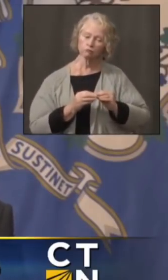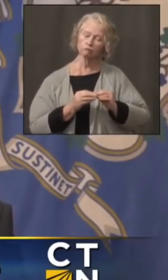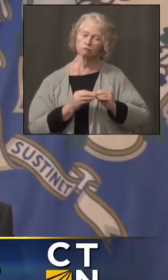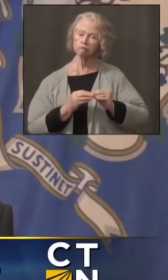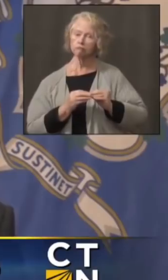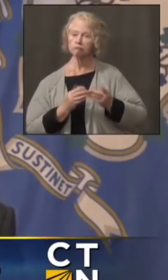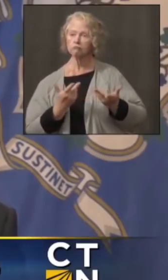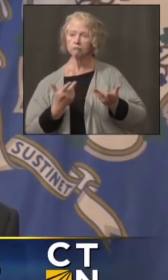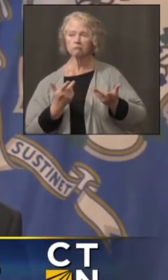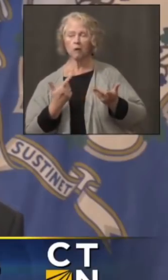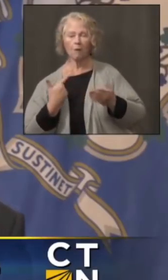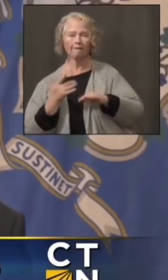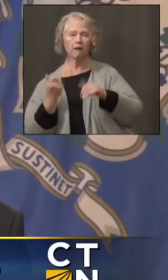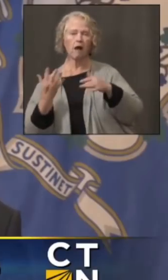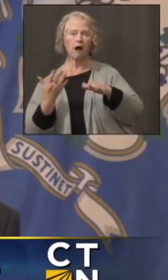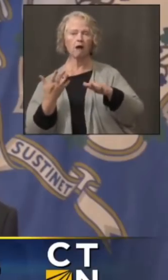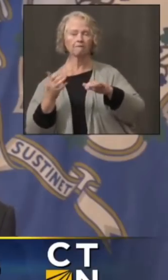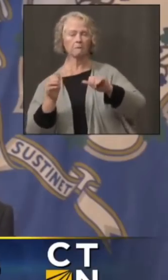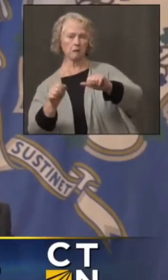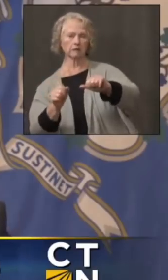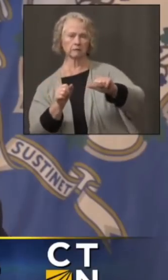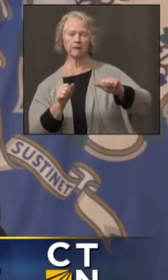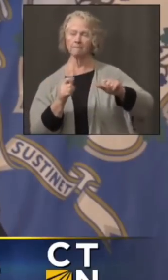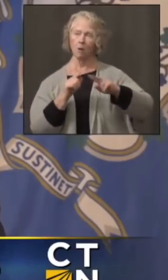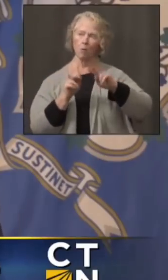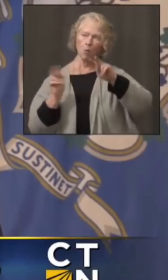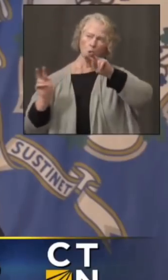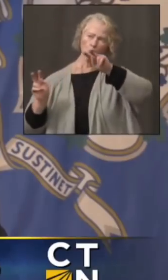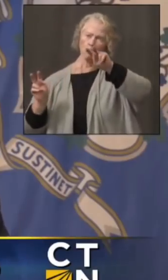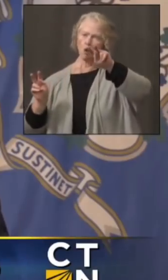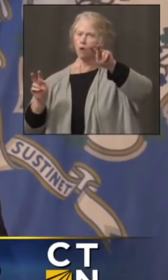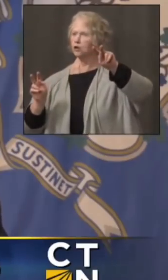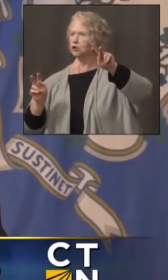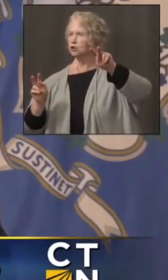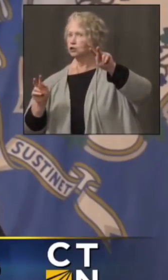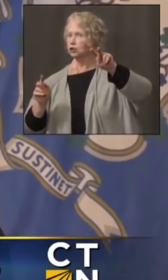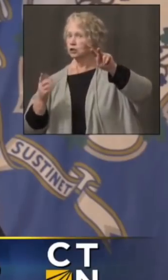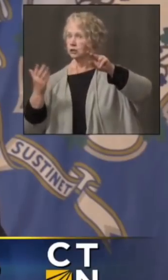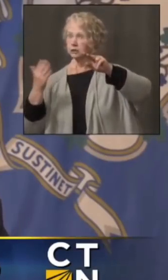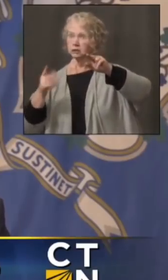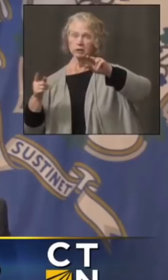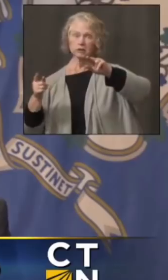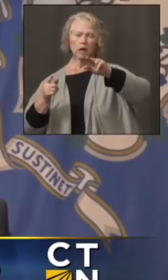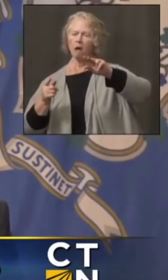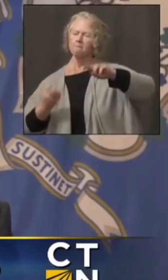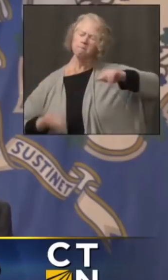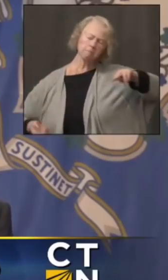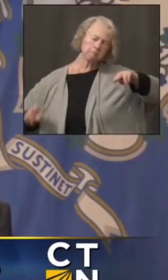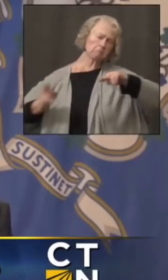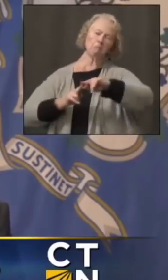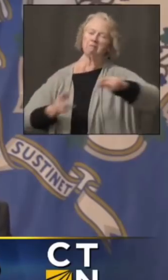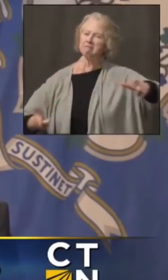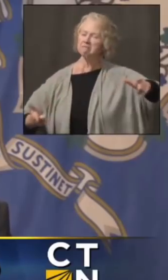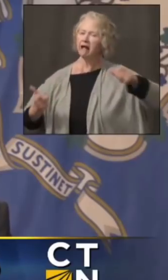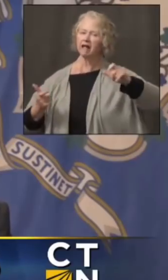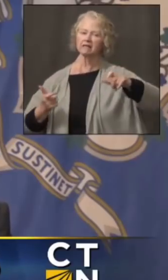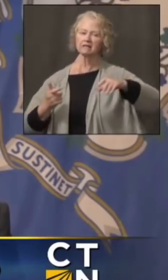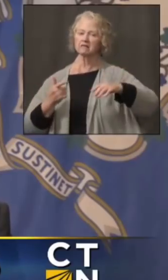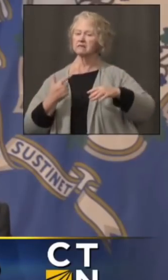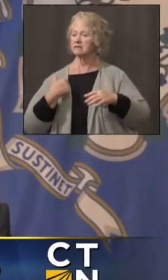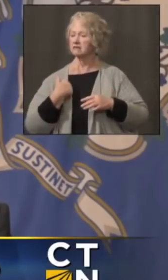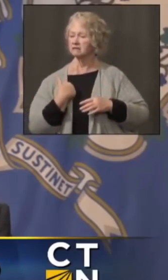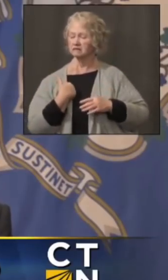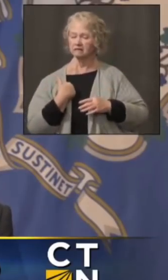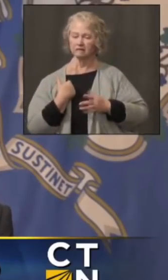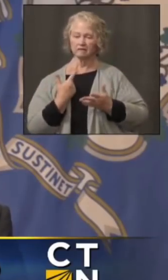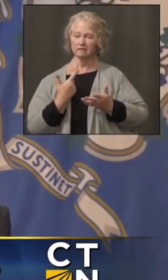of capacity, but we're also seeing in other states how fast that can change. So on 2 or 3 weeks' notice, I want to